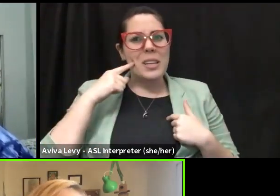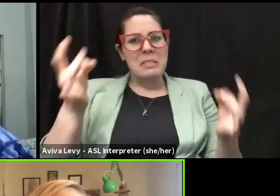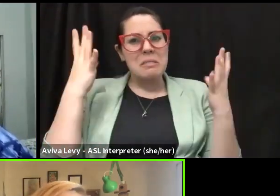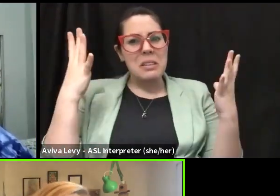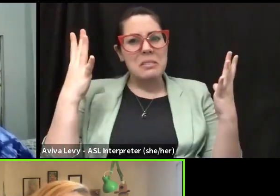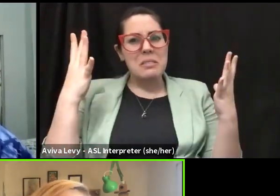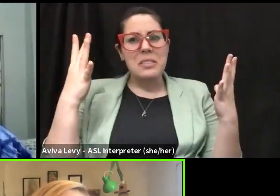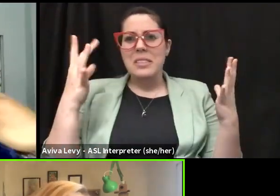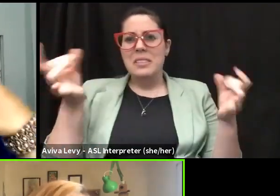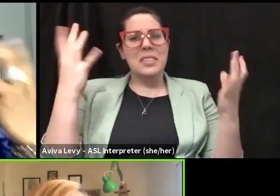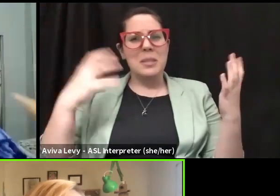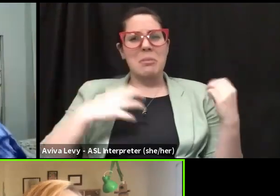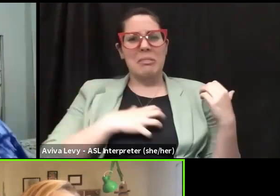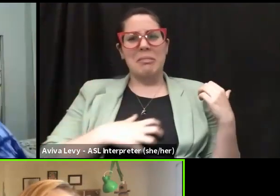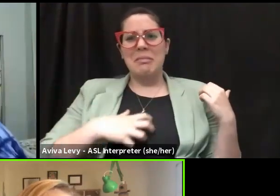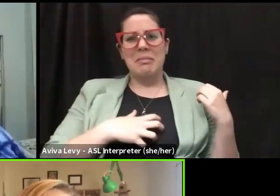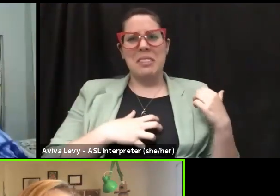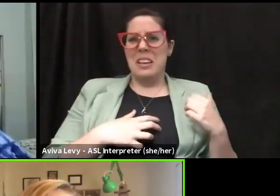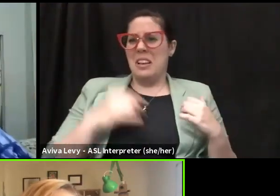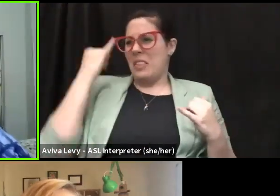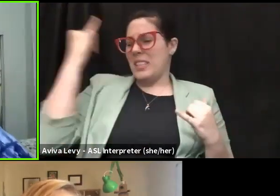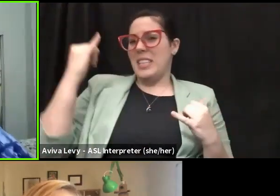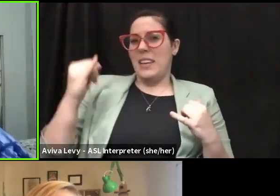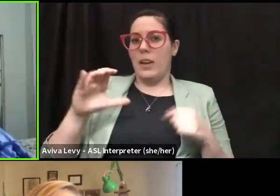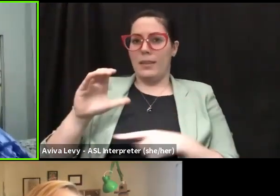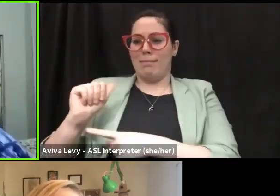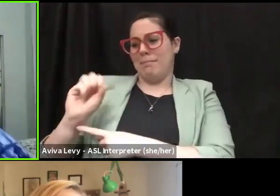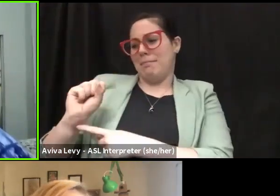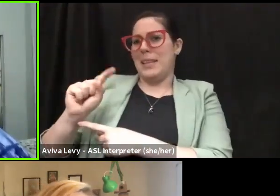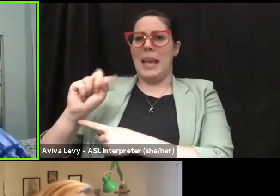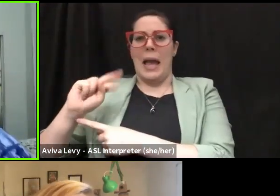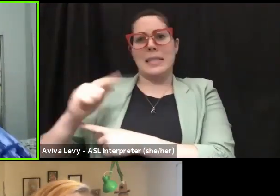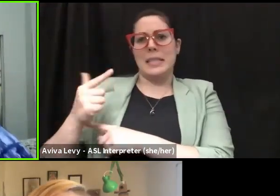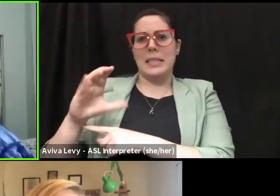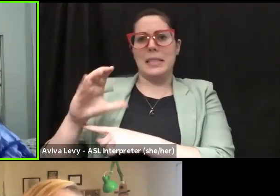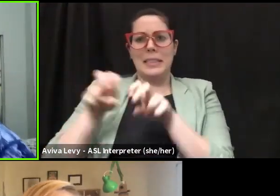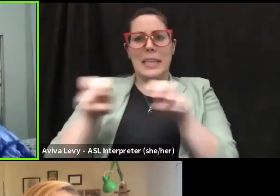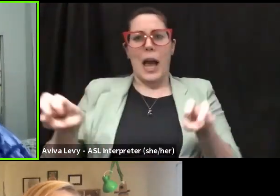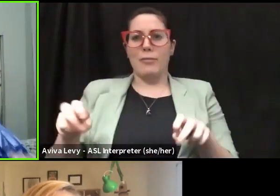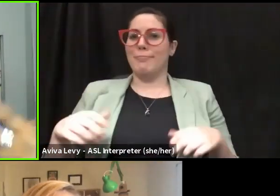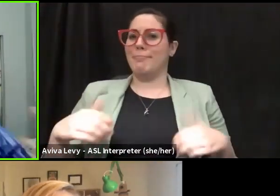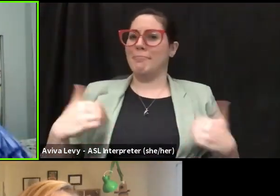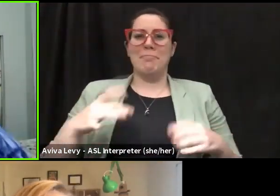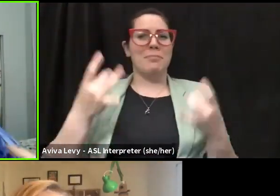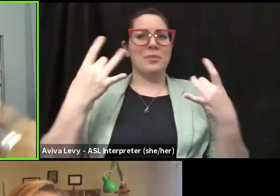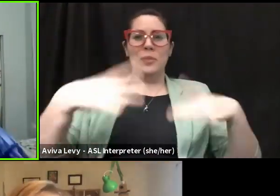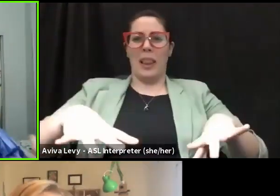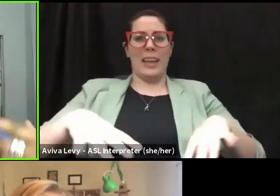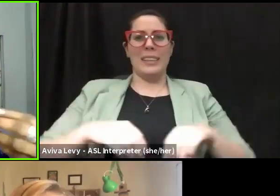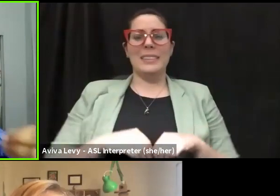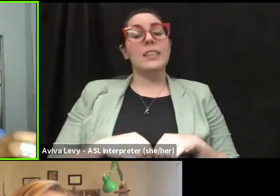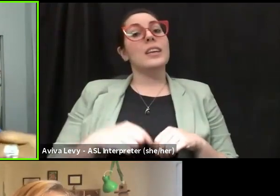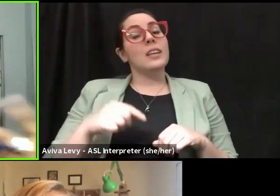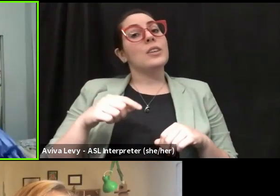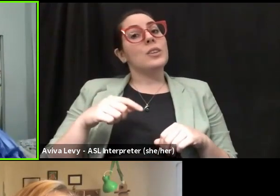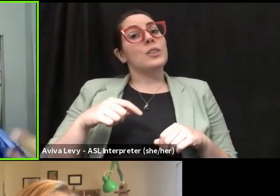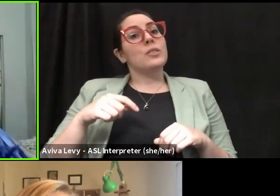Yeah. And the whole idea of a casting couch was absolutely appalling to me. And so I developed this system